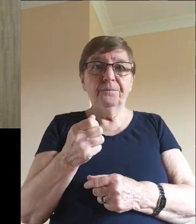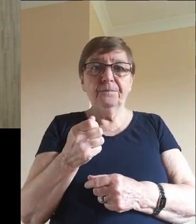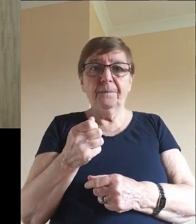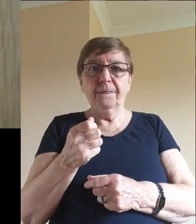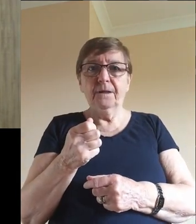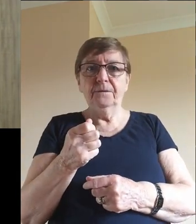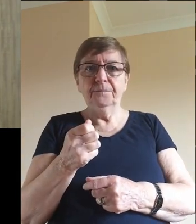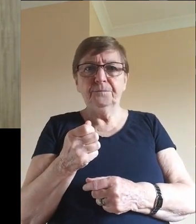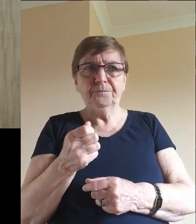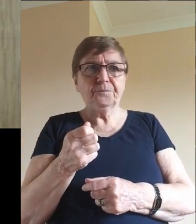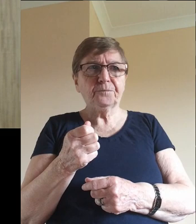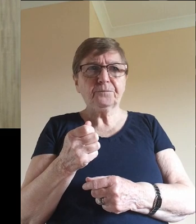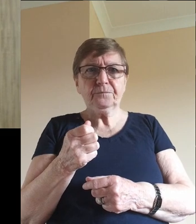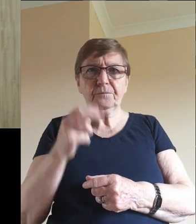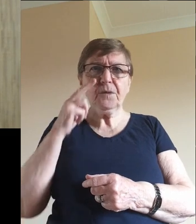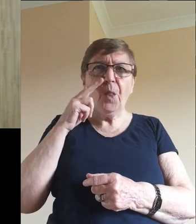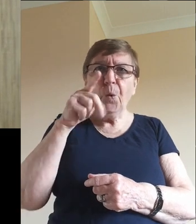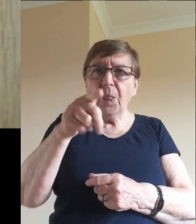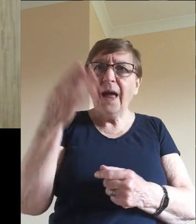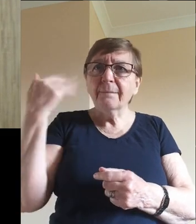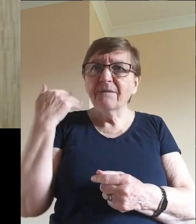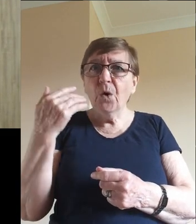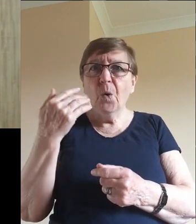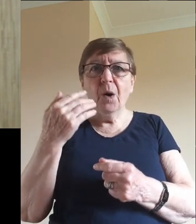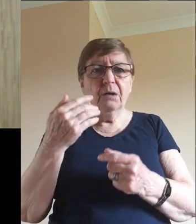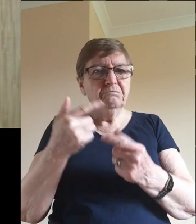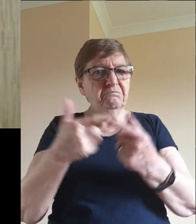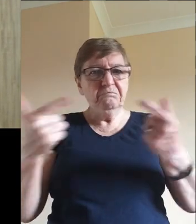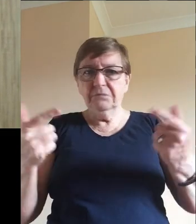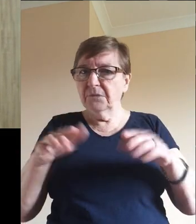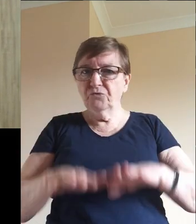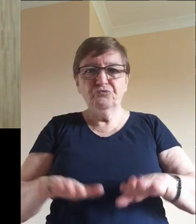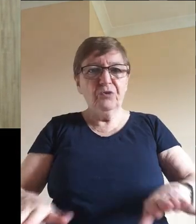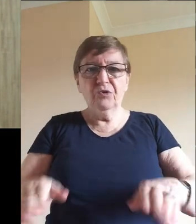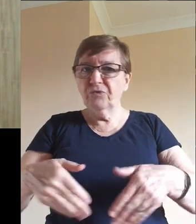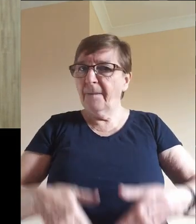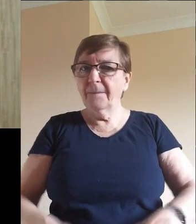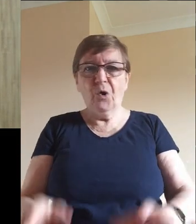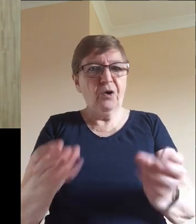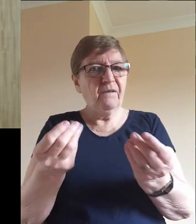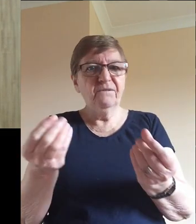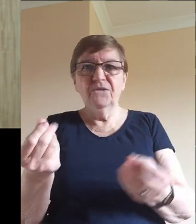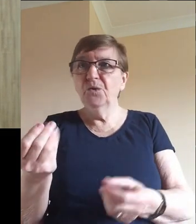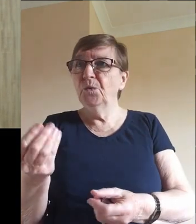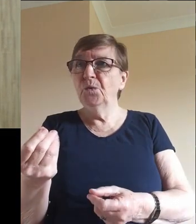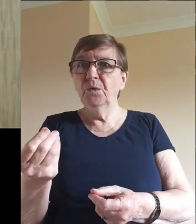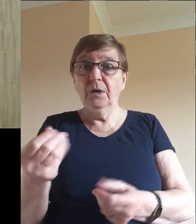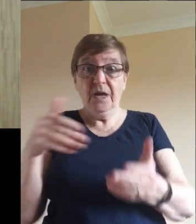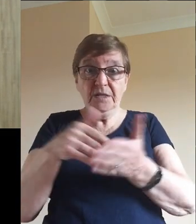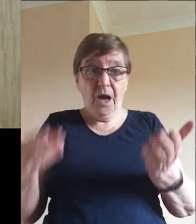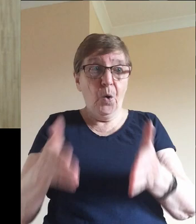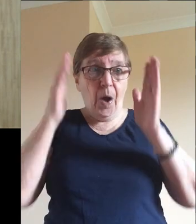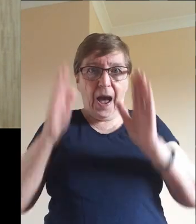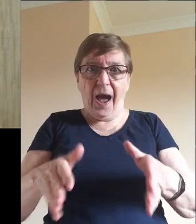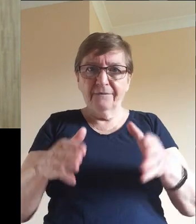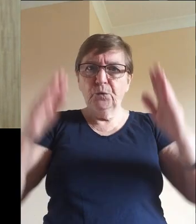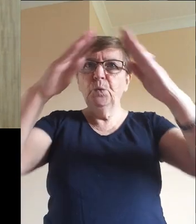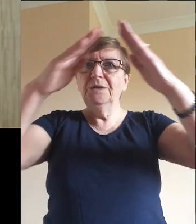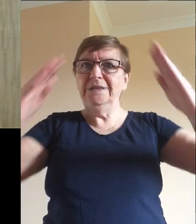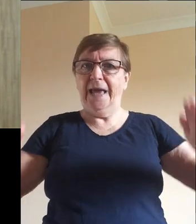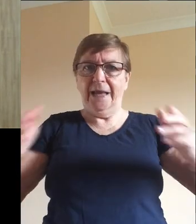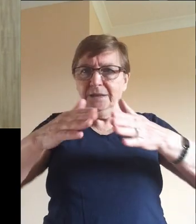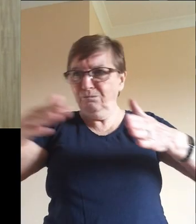They had seemed to be barren. But now, the verse 2, going to have to enlarge the place of the tent, stretch the tent